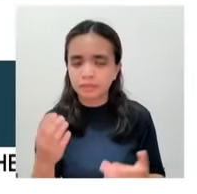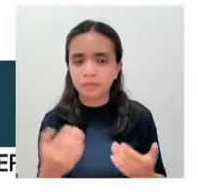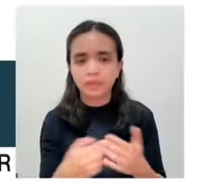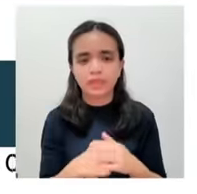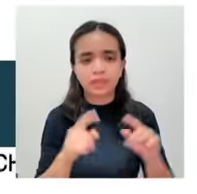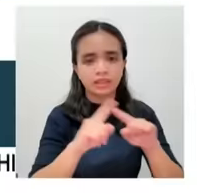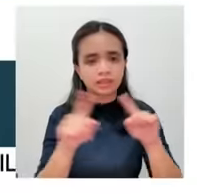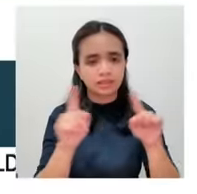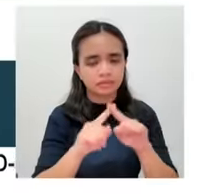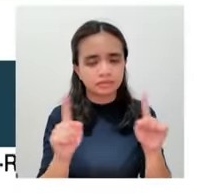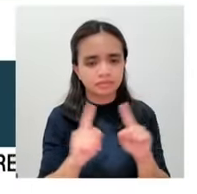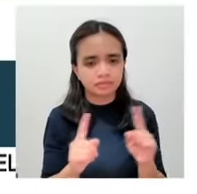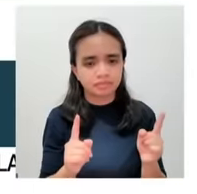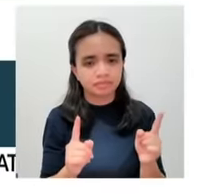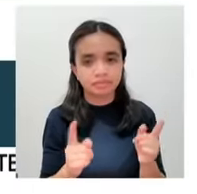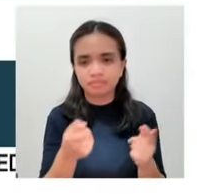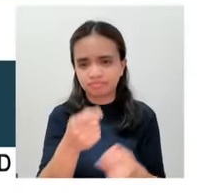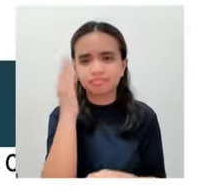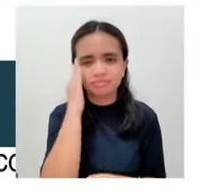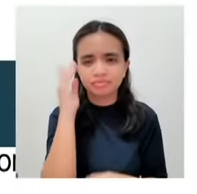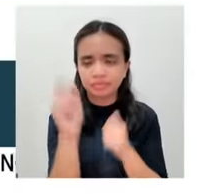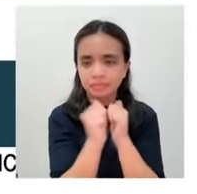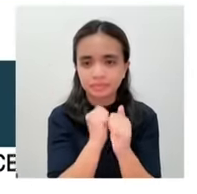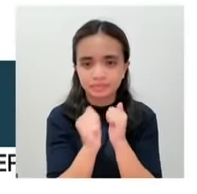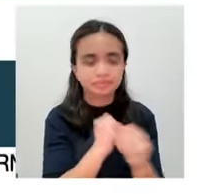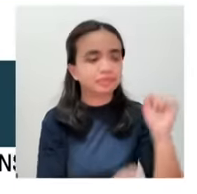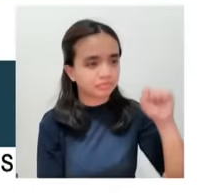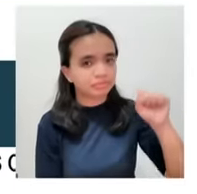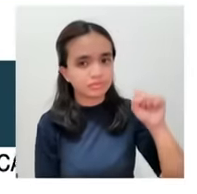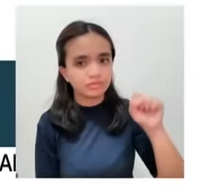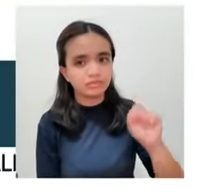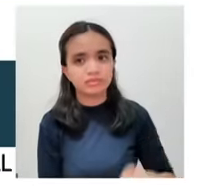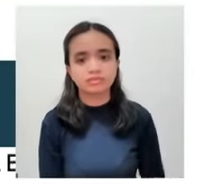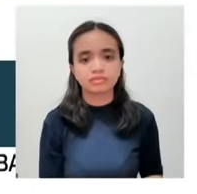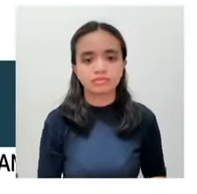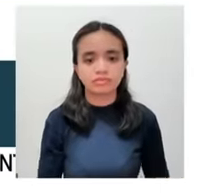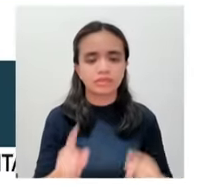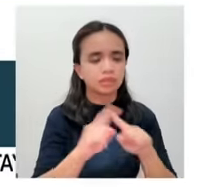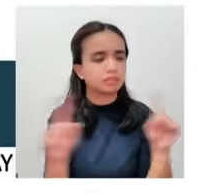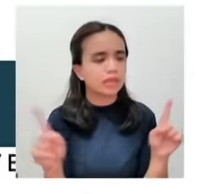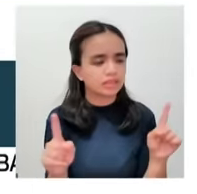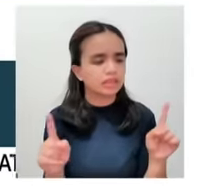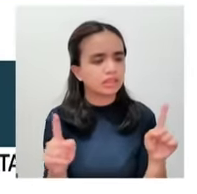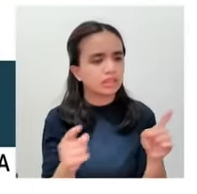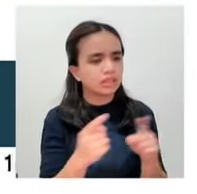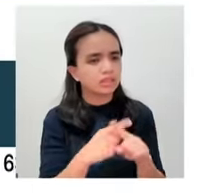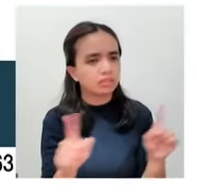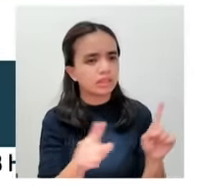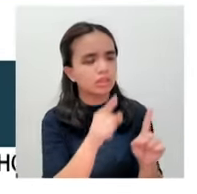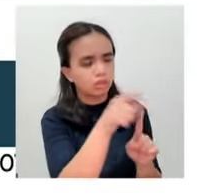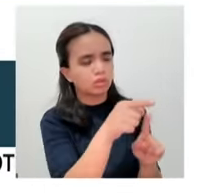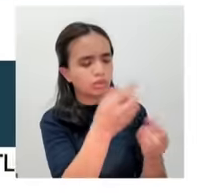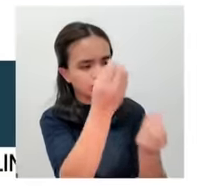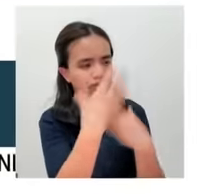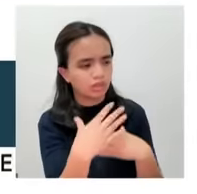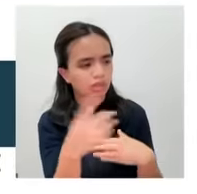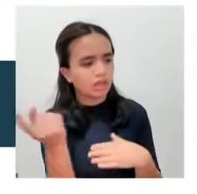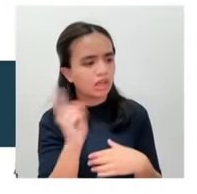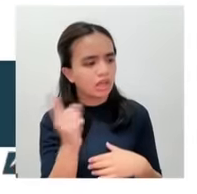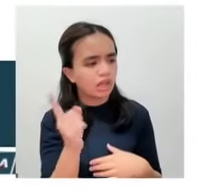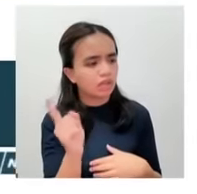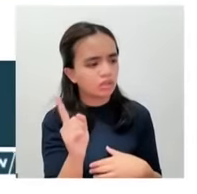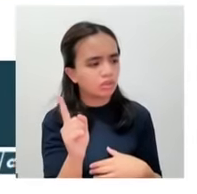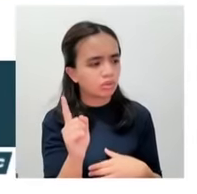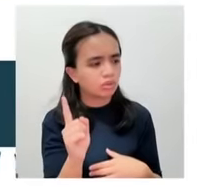ang oras nila. Mm-hmm. You know what I mean? Yeah. But what was she, kwentuhan mo kami, what was she to